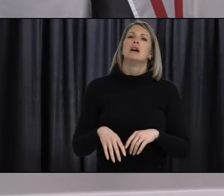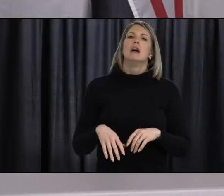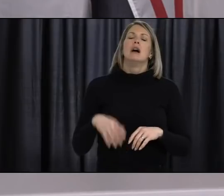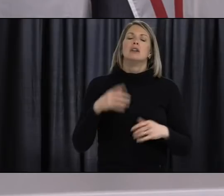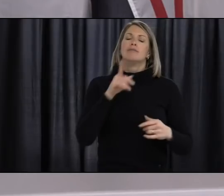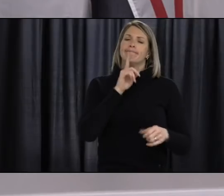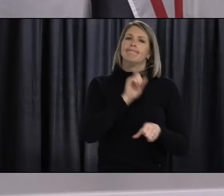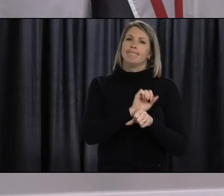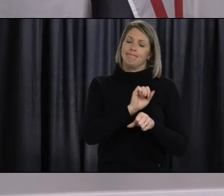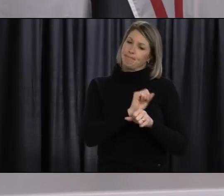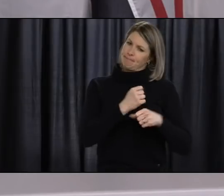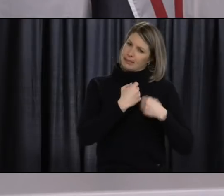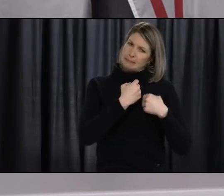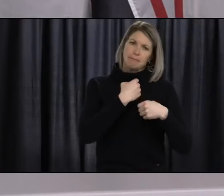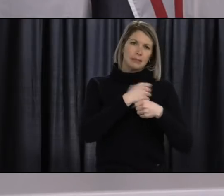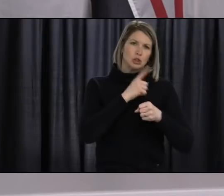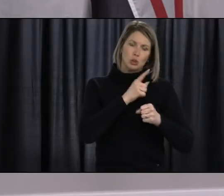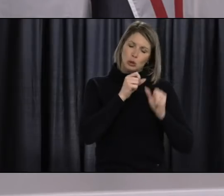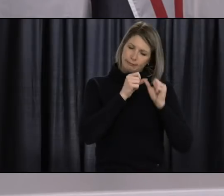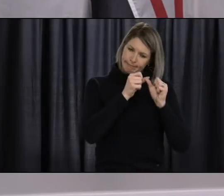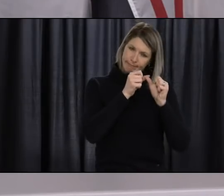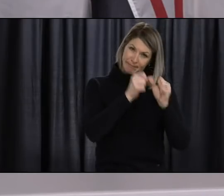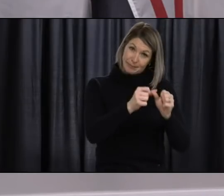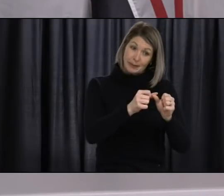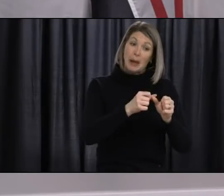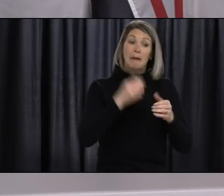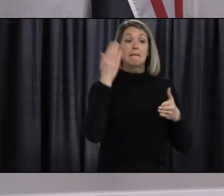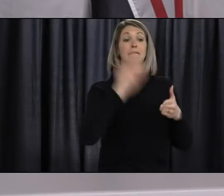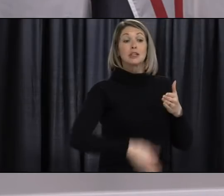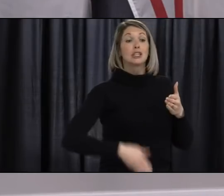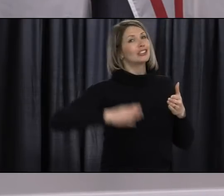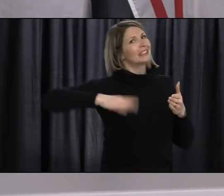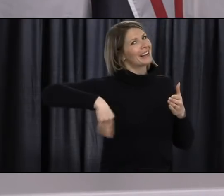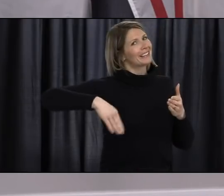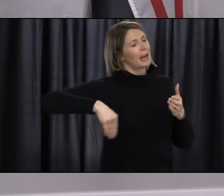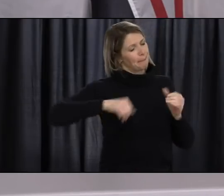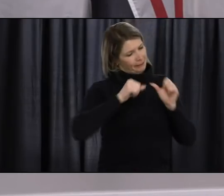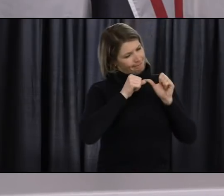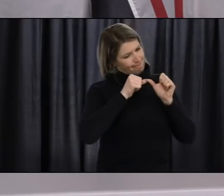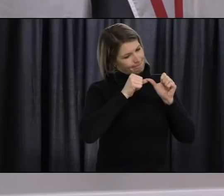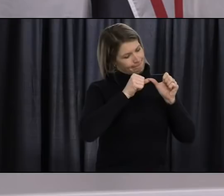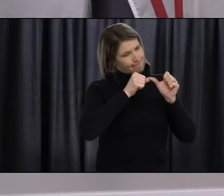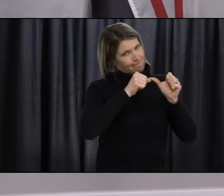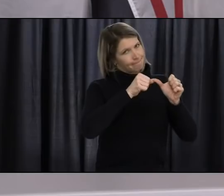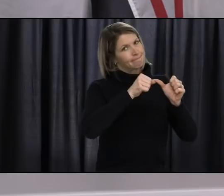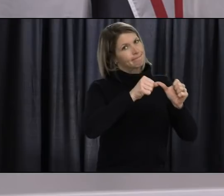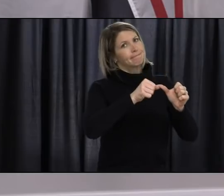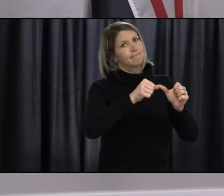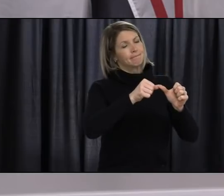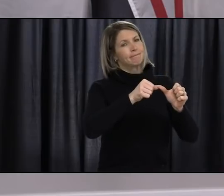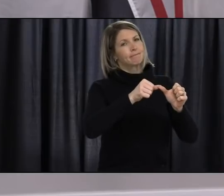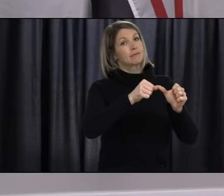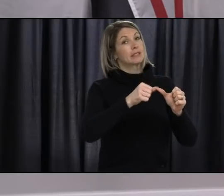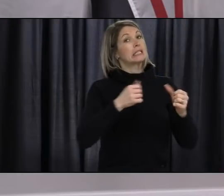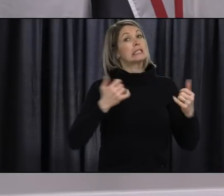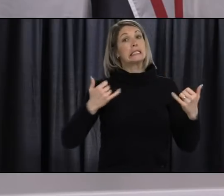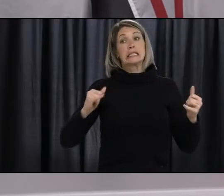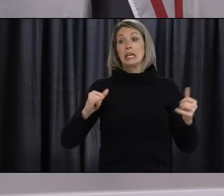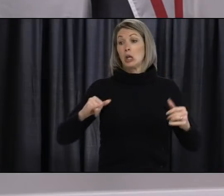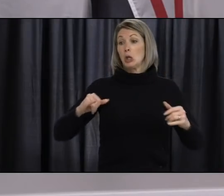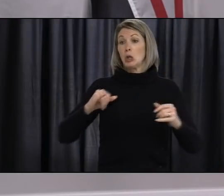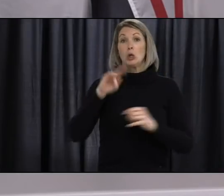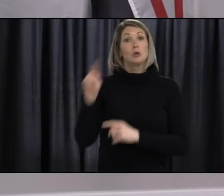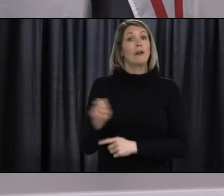as she said, we must keep the momentum. We will get there, but we must continue to stay the course. We know that the virus is still among us.